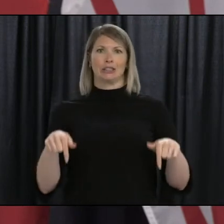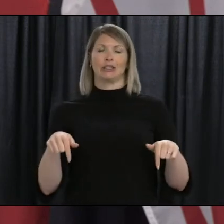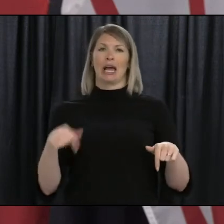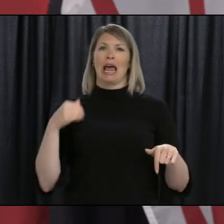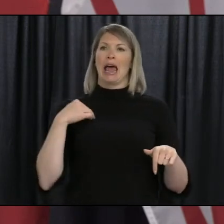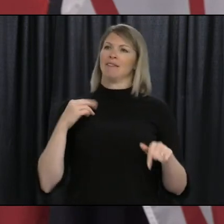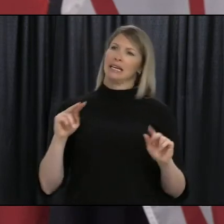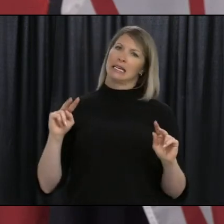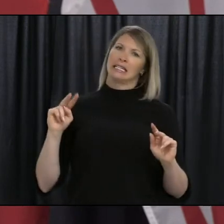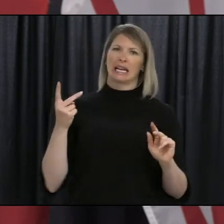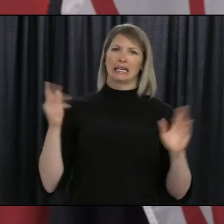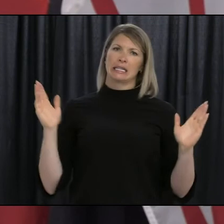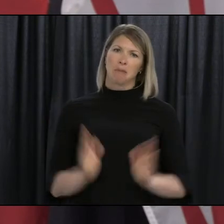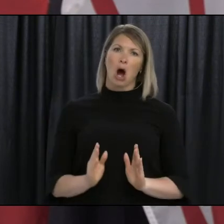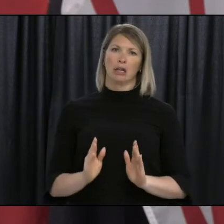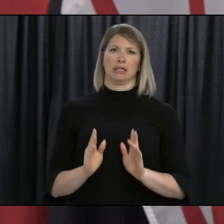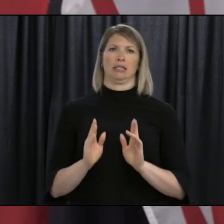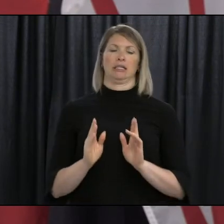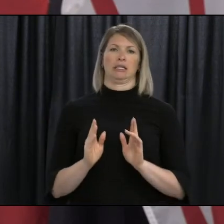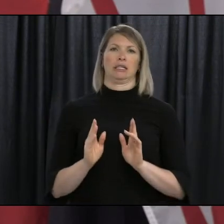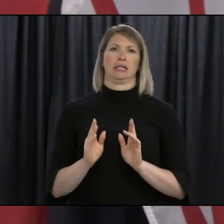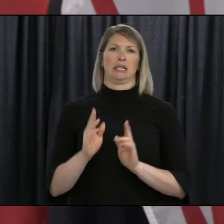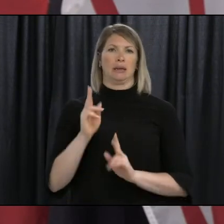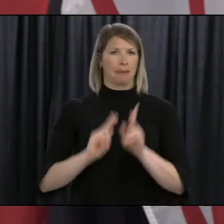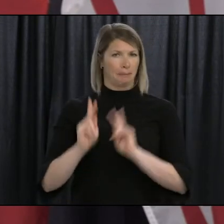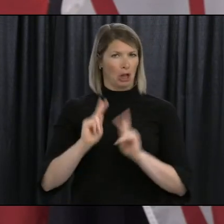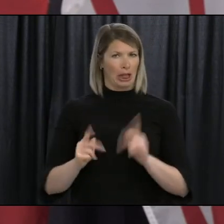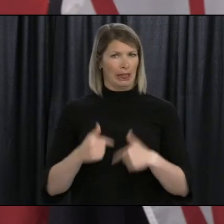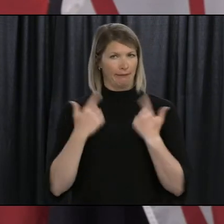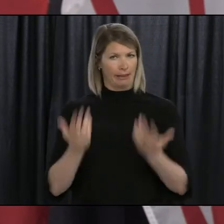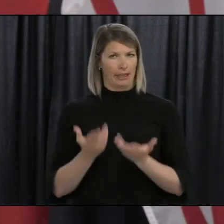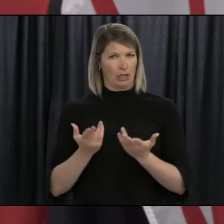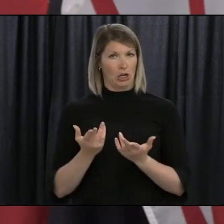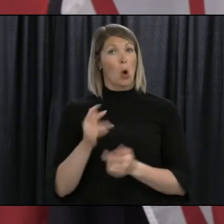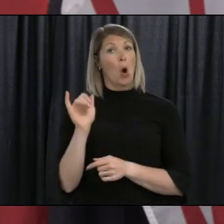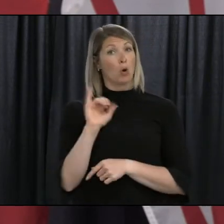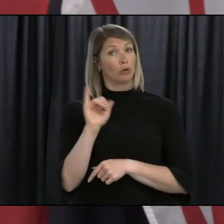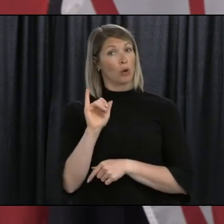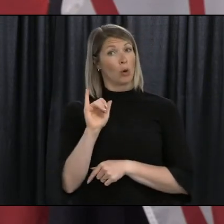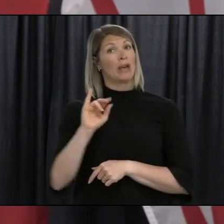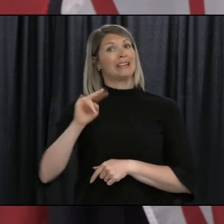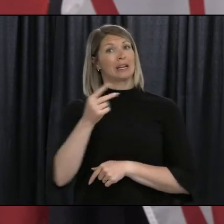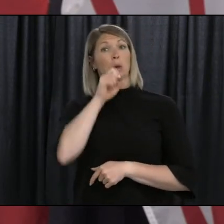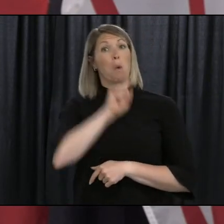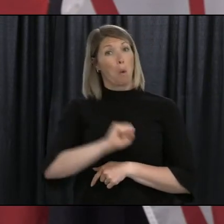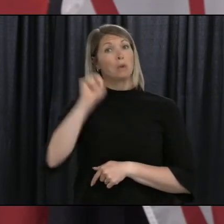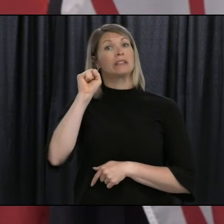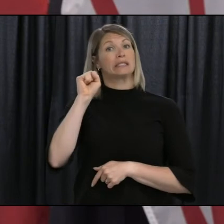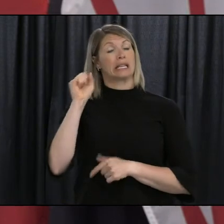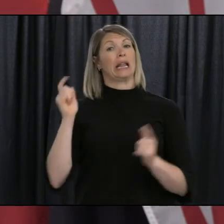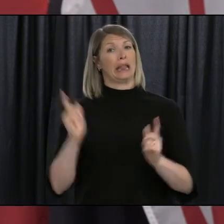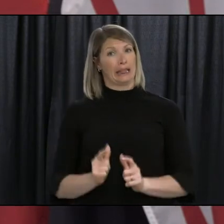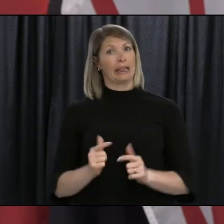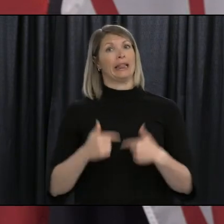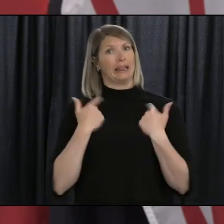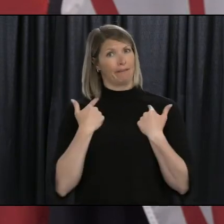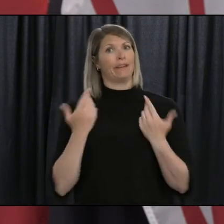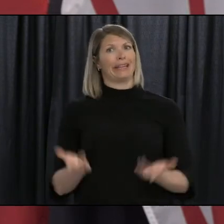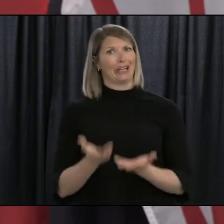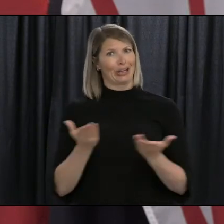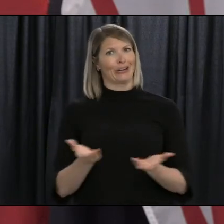second smallest population and an aging population in this province. Second smallest population of